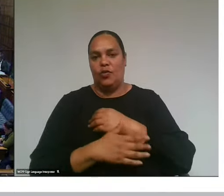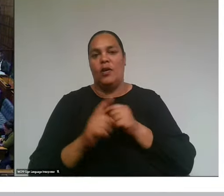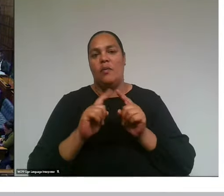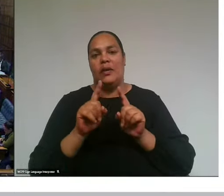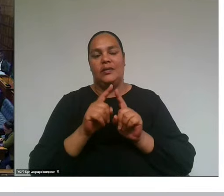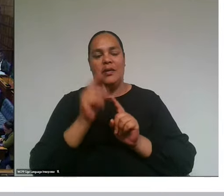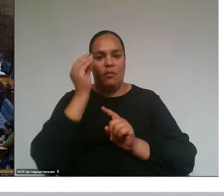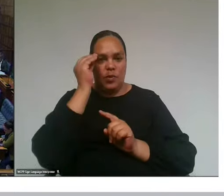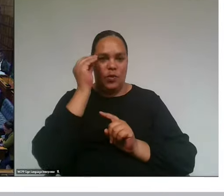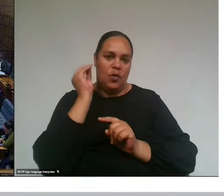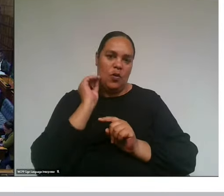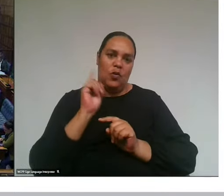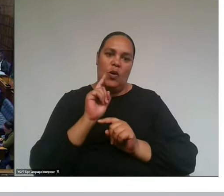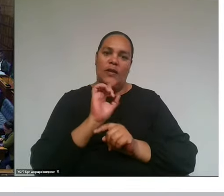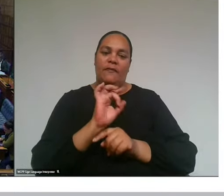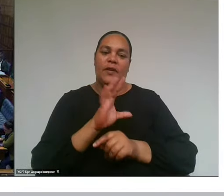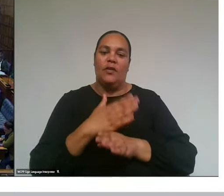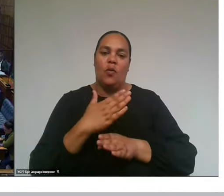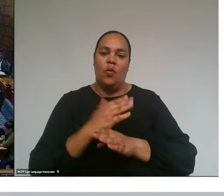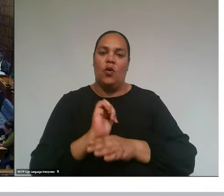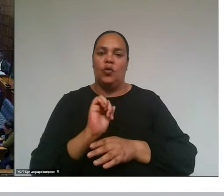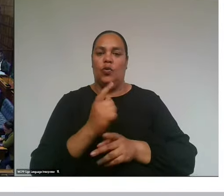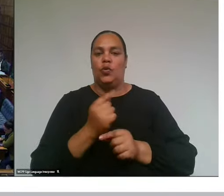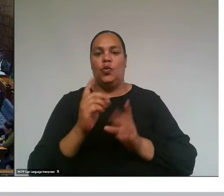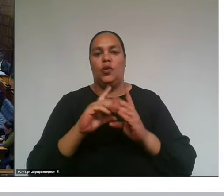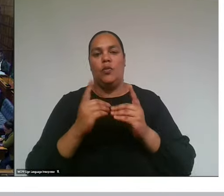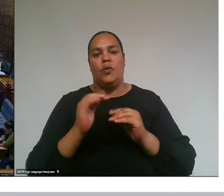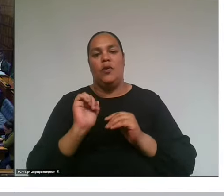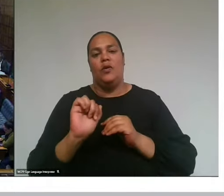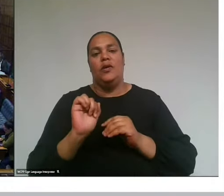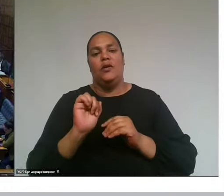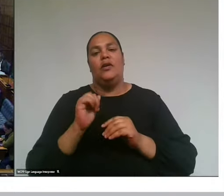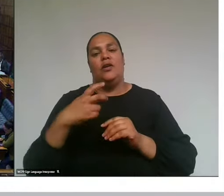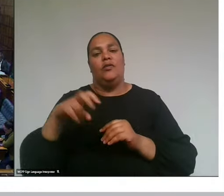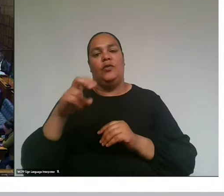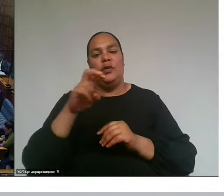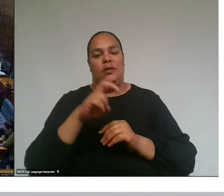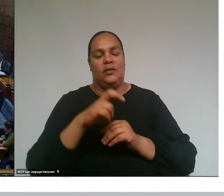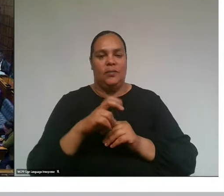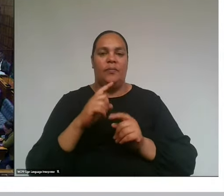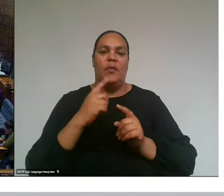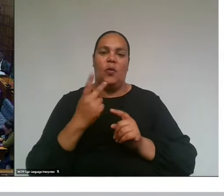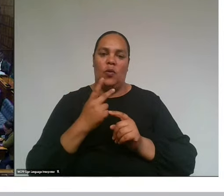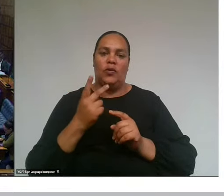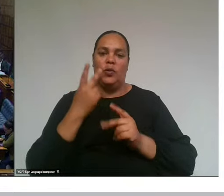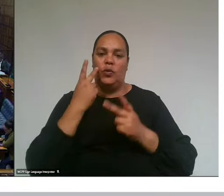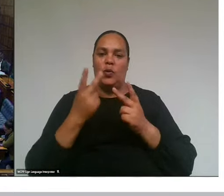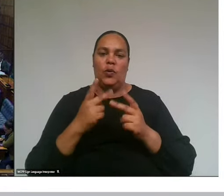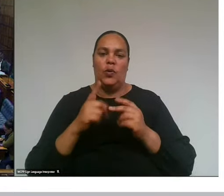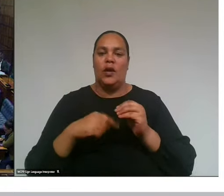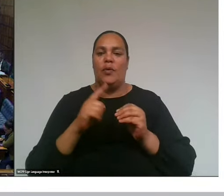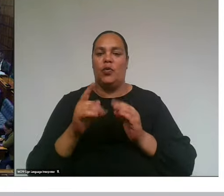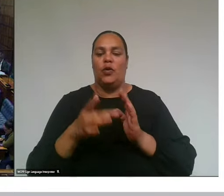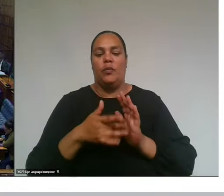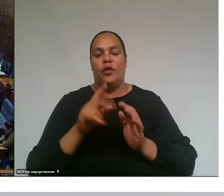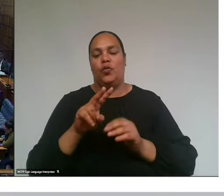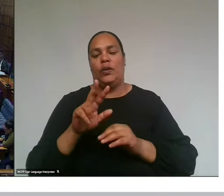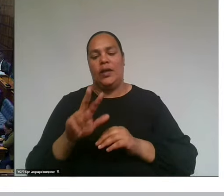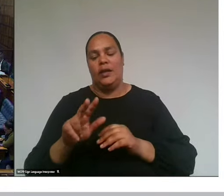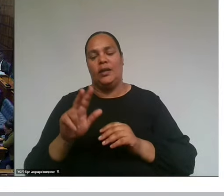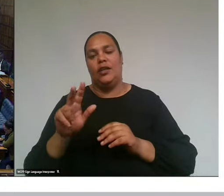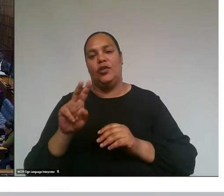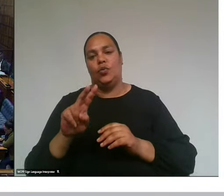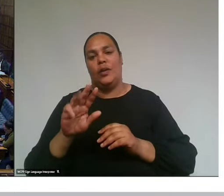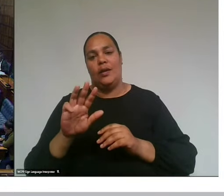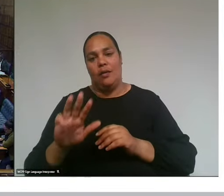that the kind of work that you uh your department does in terms of Tourism and also looking in terms of page 28 and